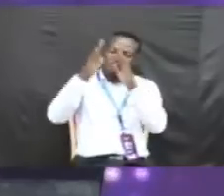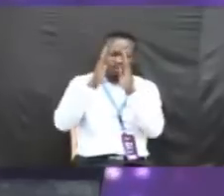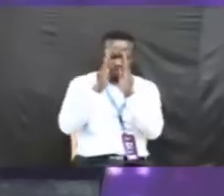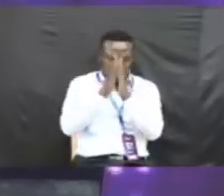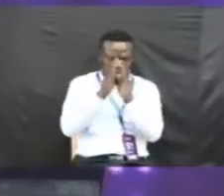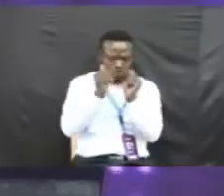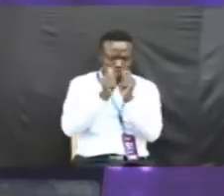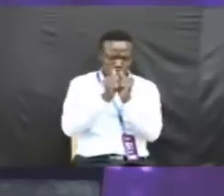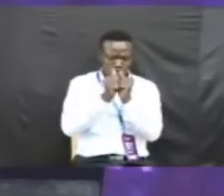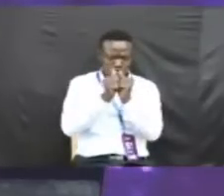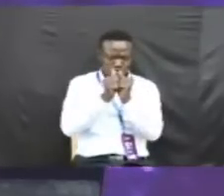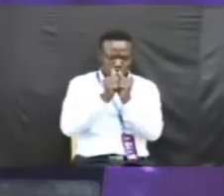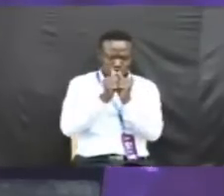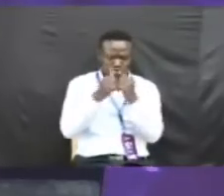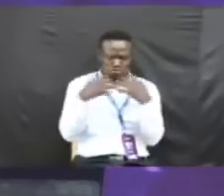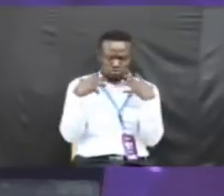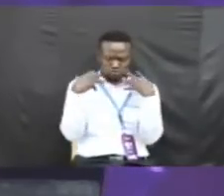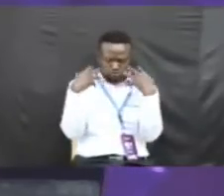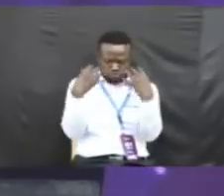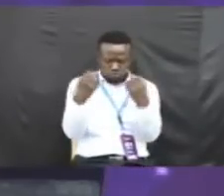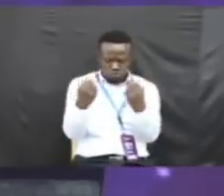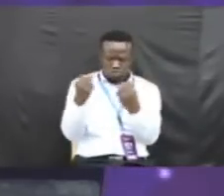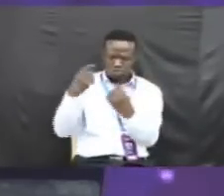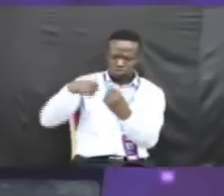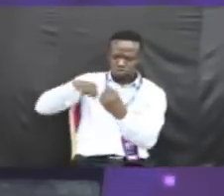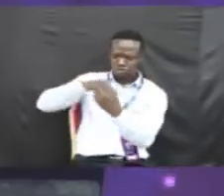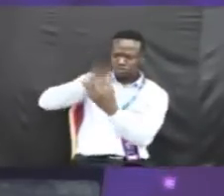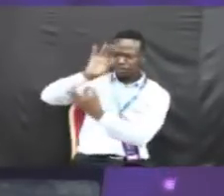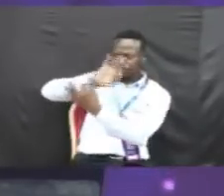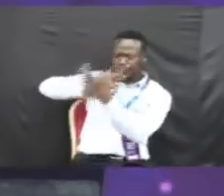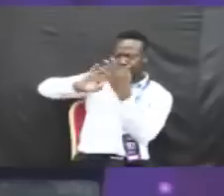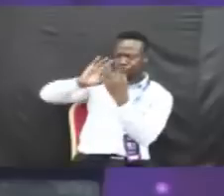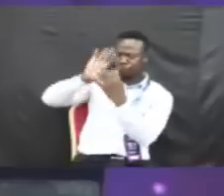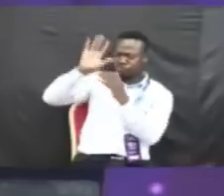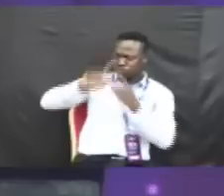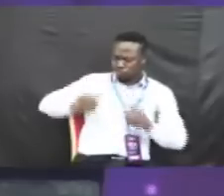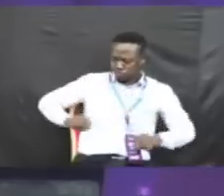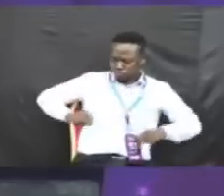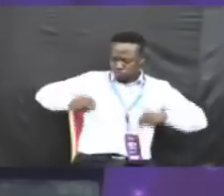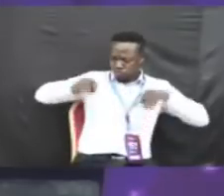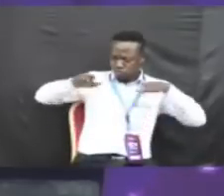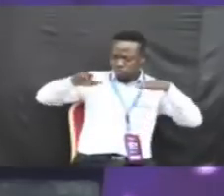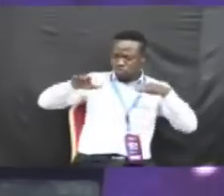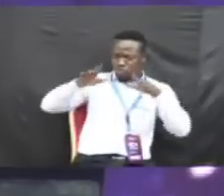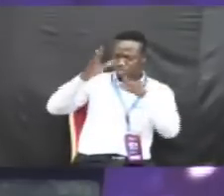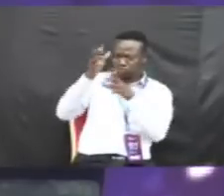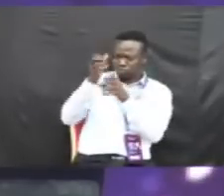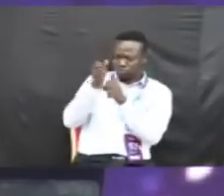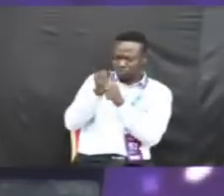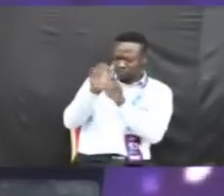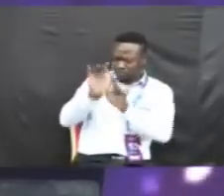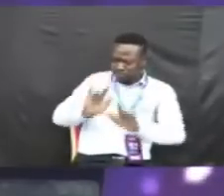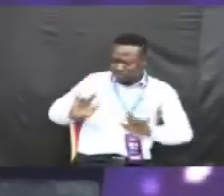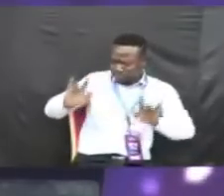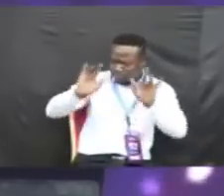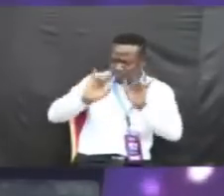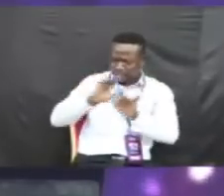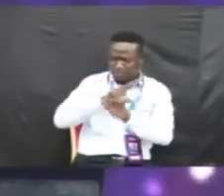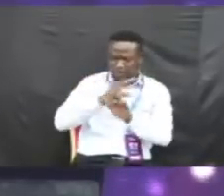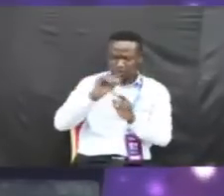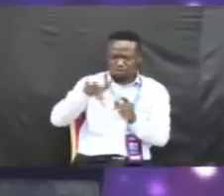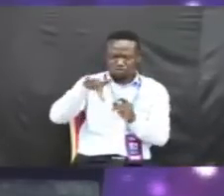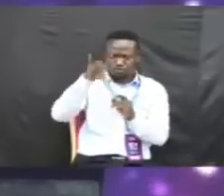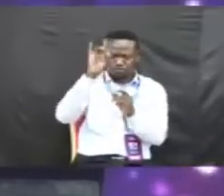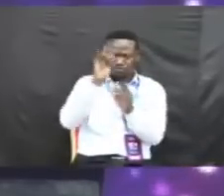confidence we come before the throne of grace to receive mercy and to